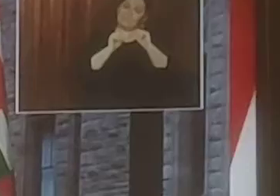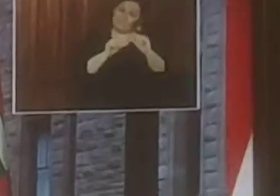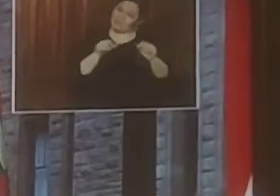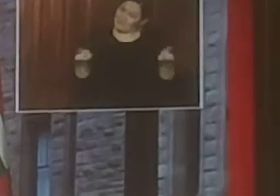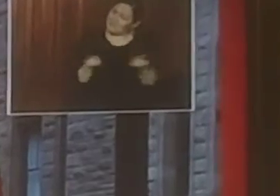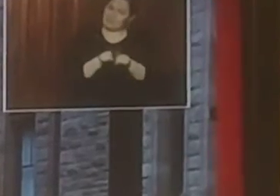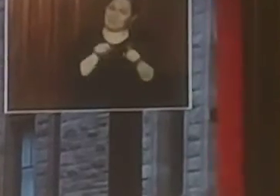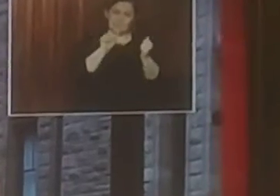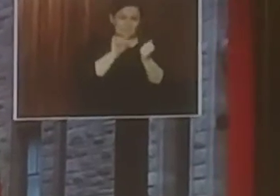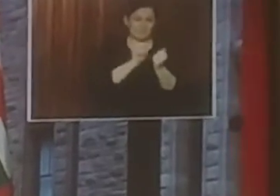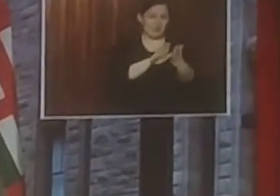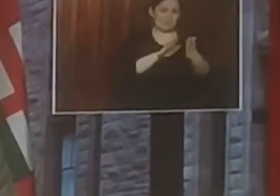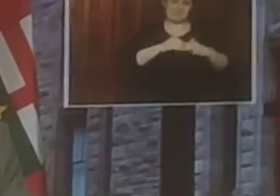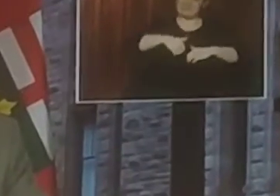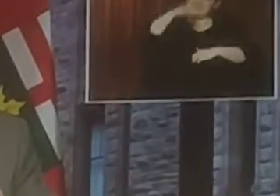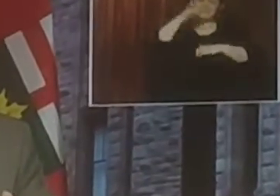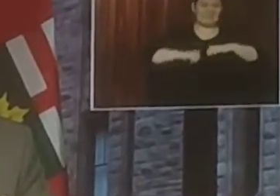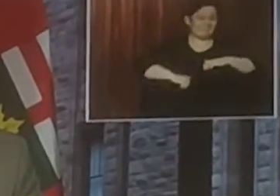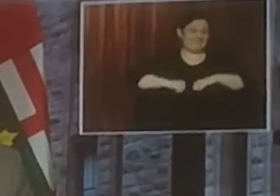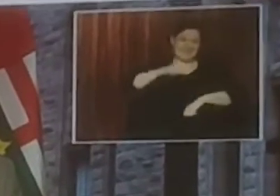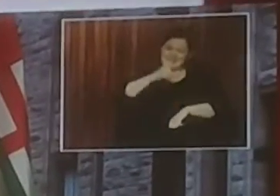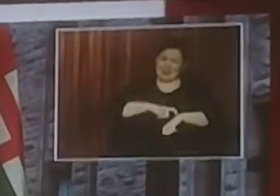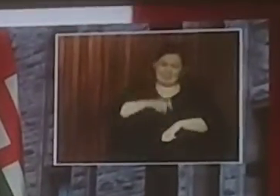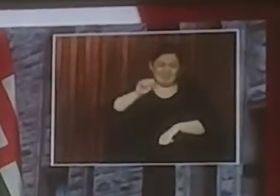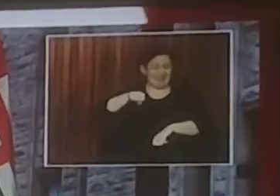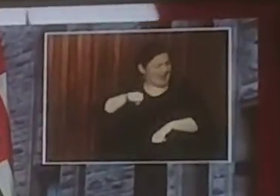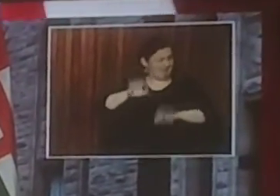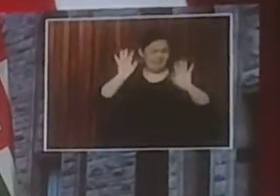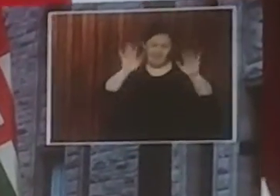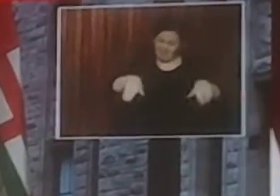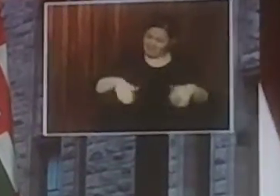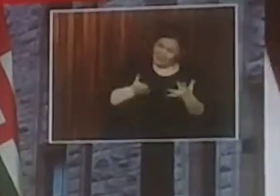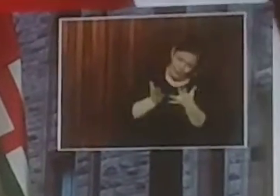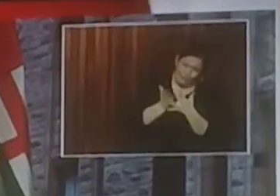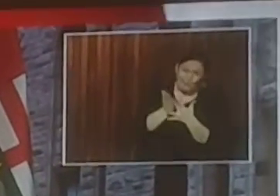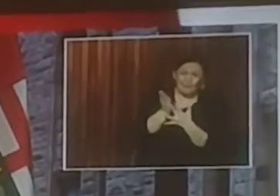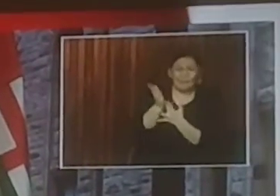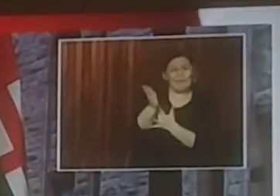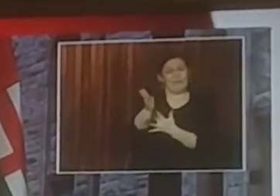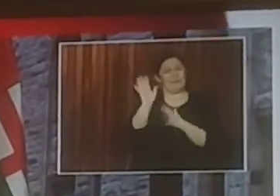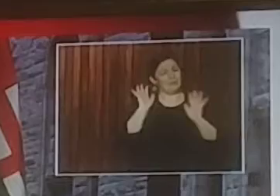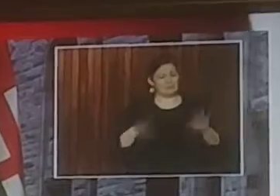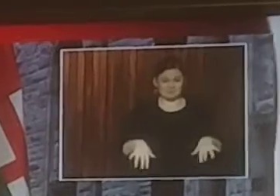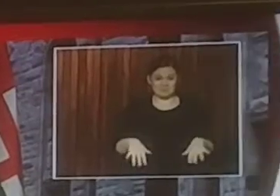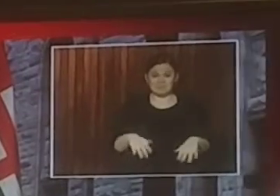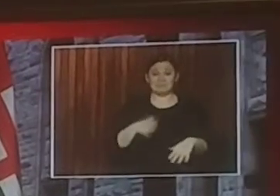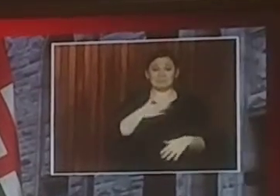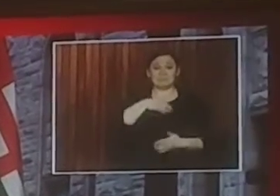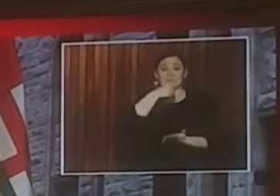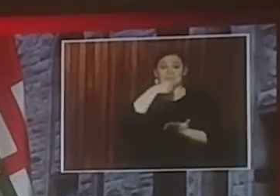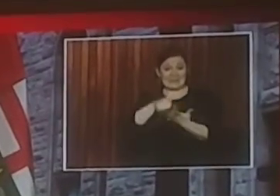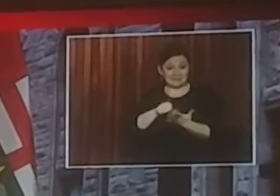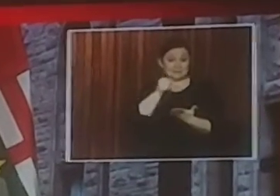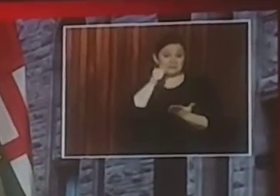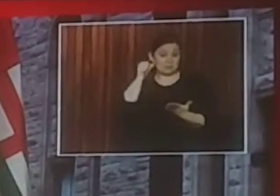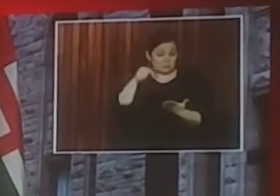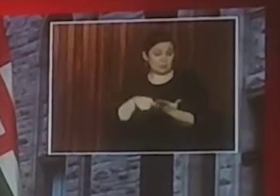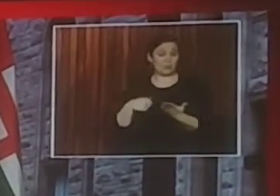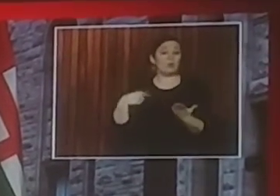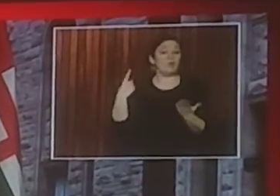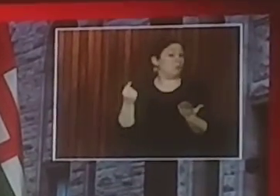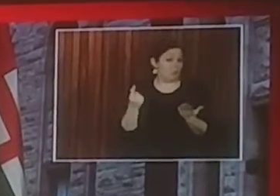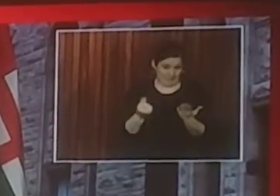time right now. My letter yesterday out talked about the priority things that you need to do essentially. You will notice in the